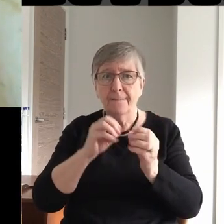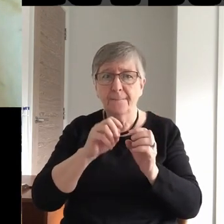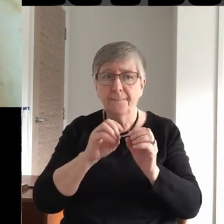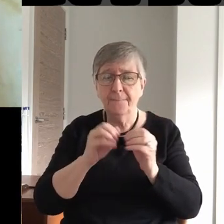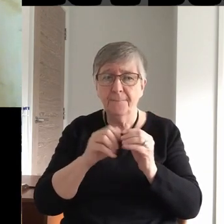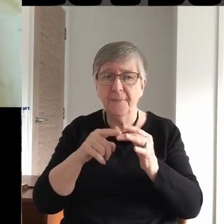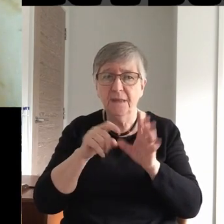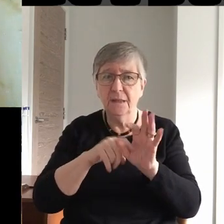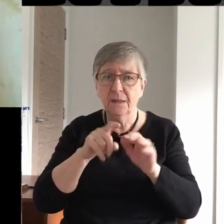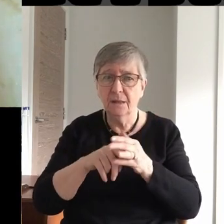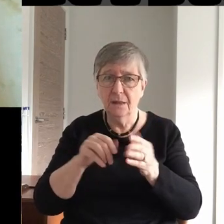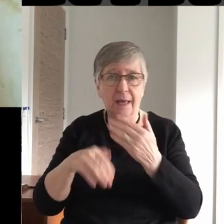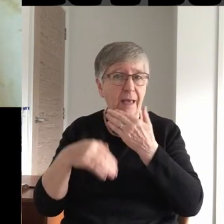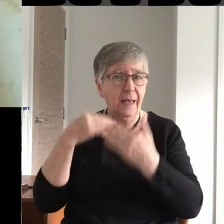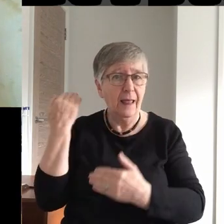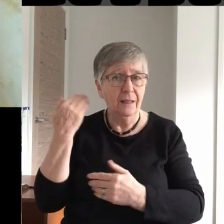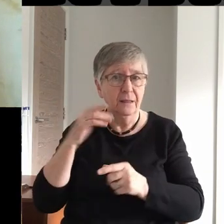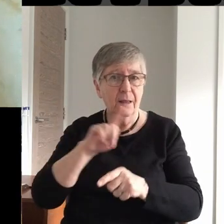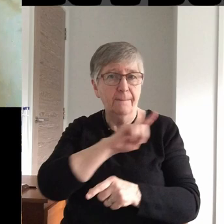their faith.